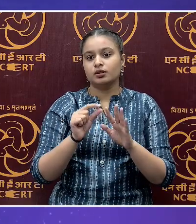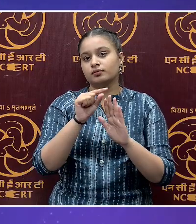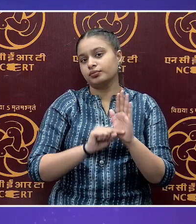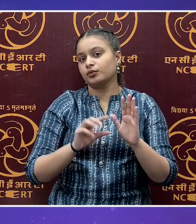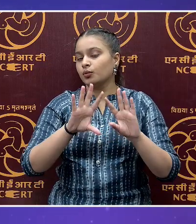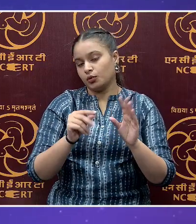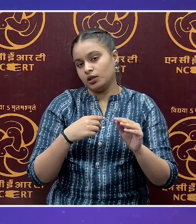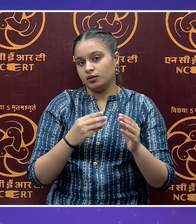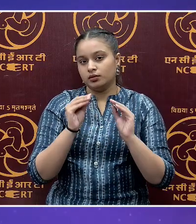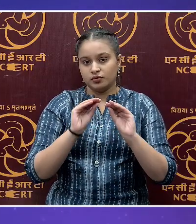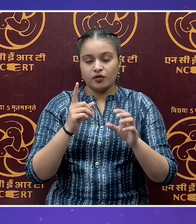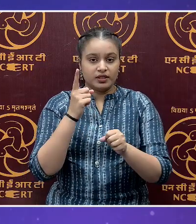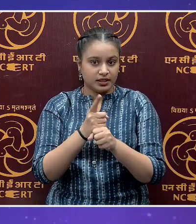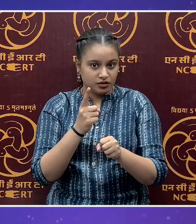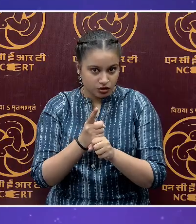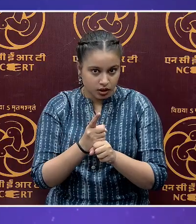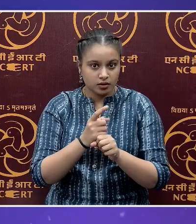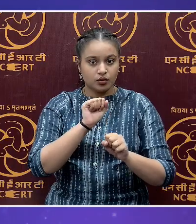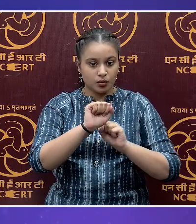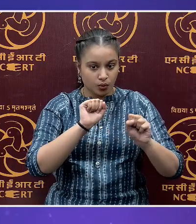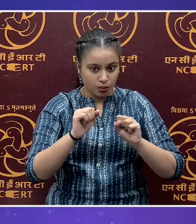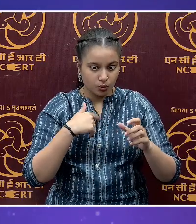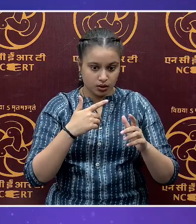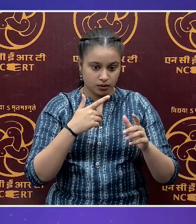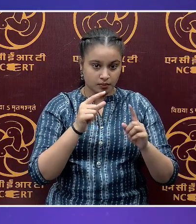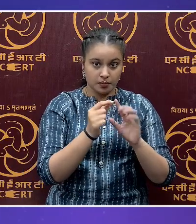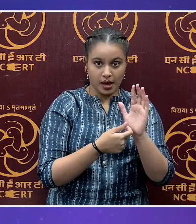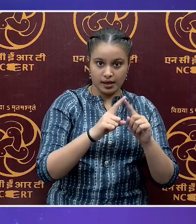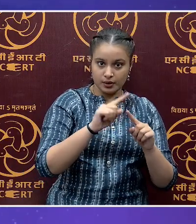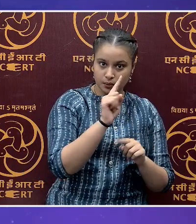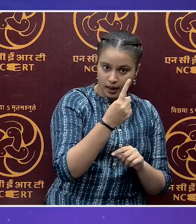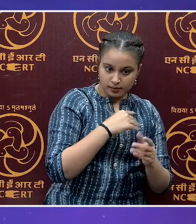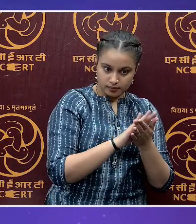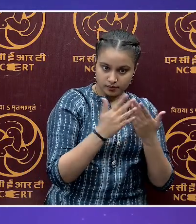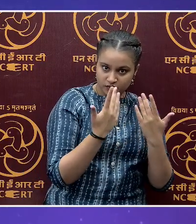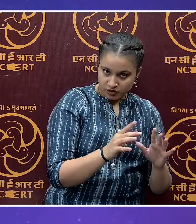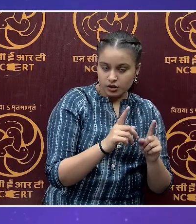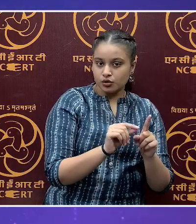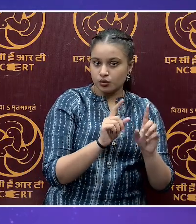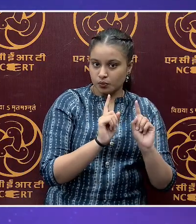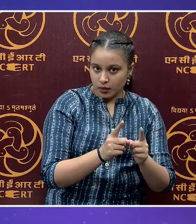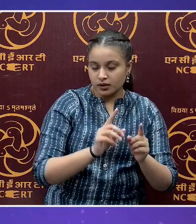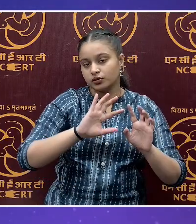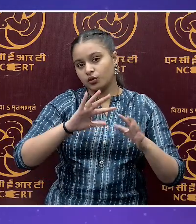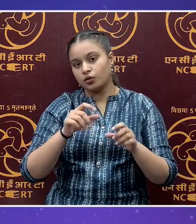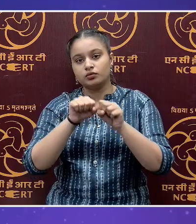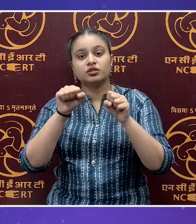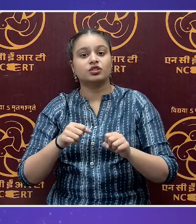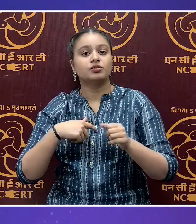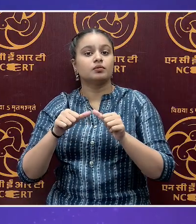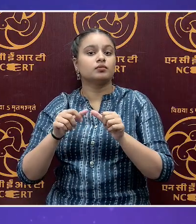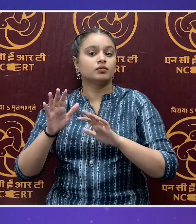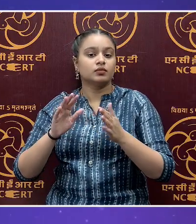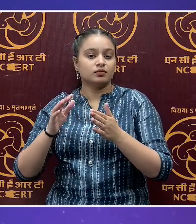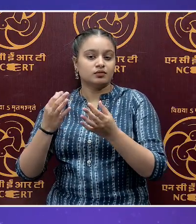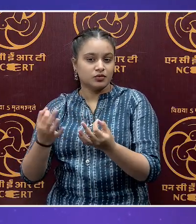and teacher that they can complete their part of part 1. And I think there is a system arrangement that visiting social